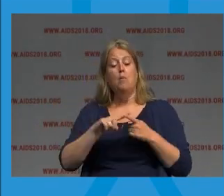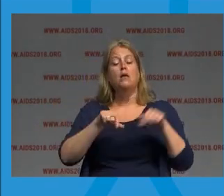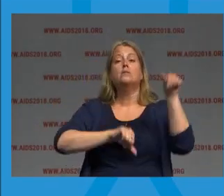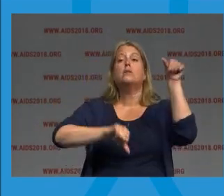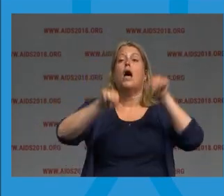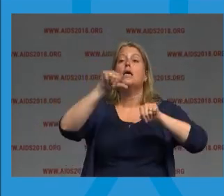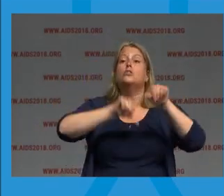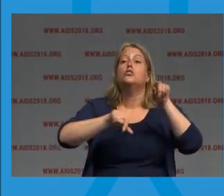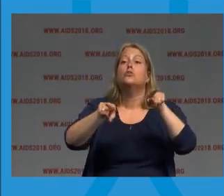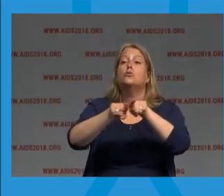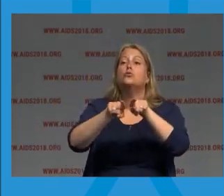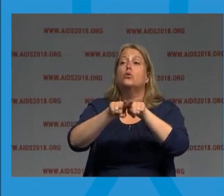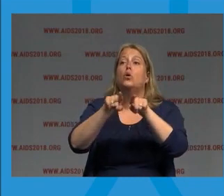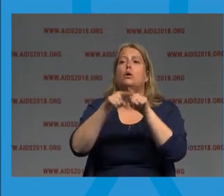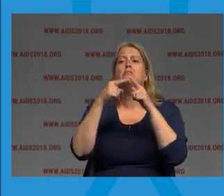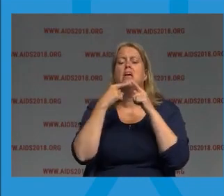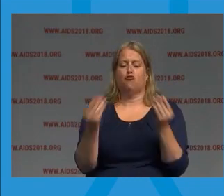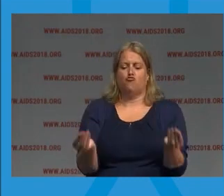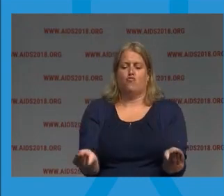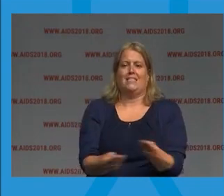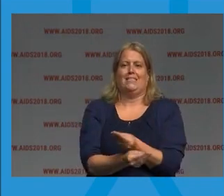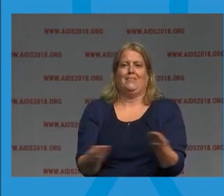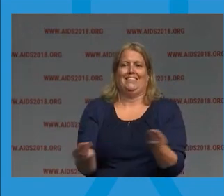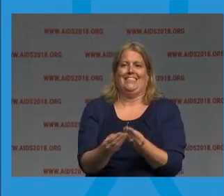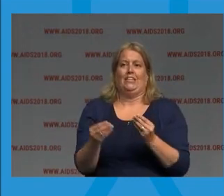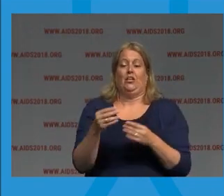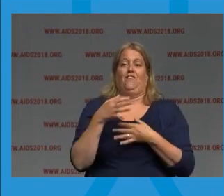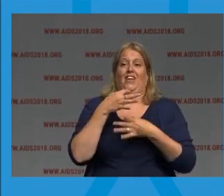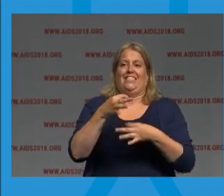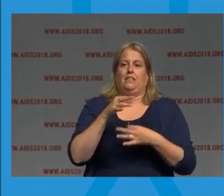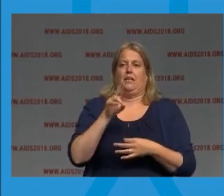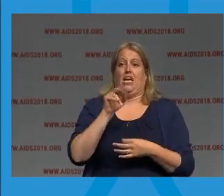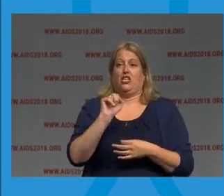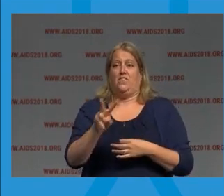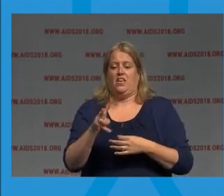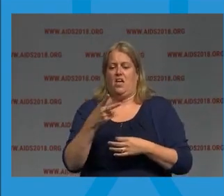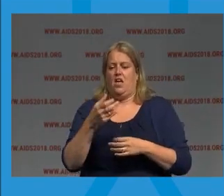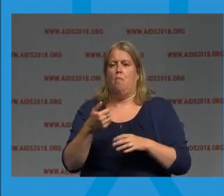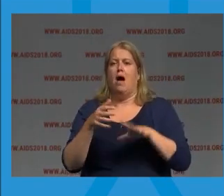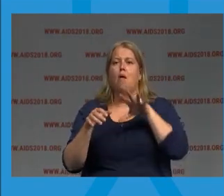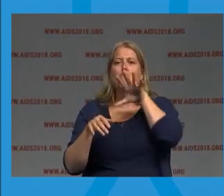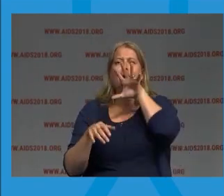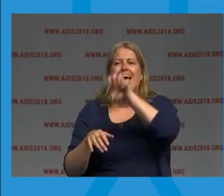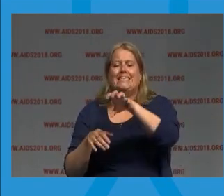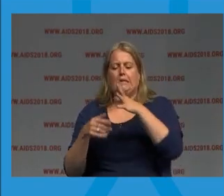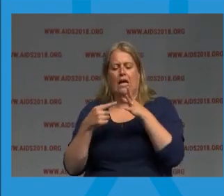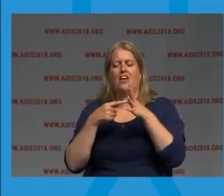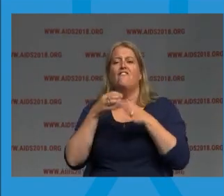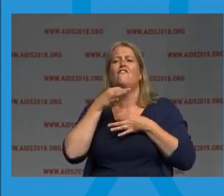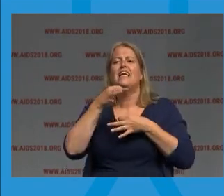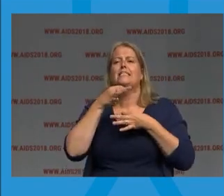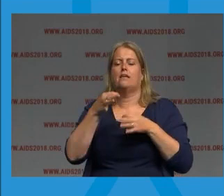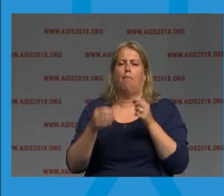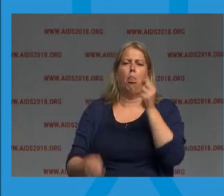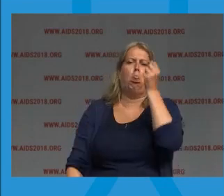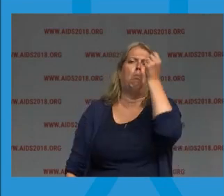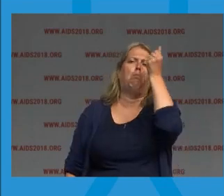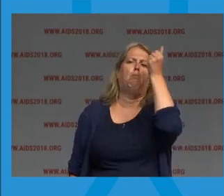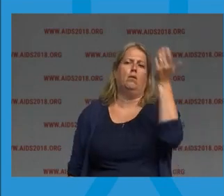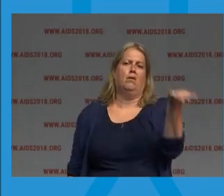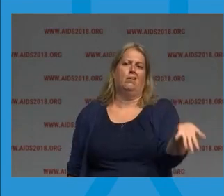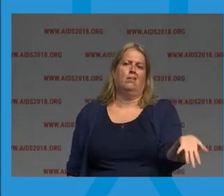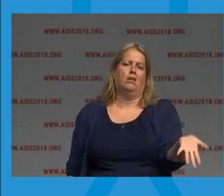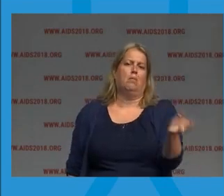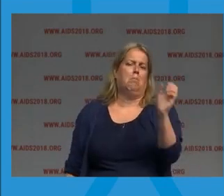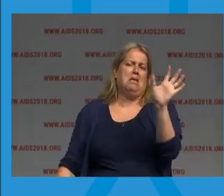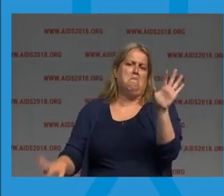the risk in transmitting HIV through biting is very negligible or